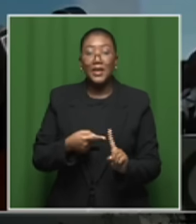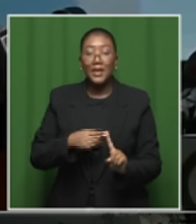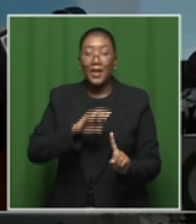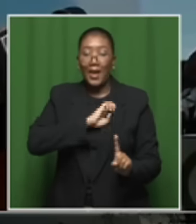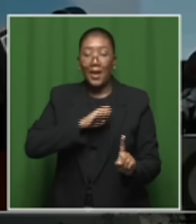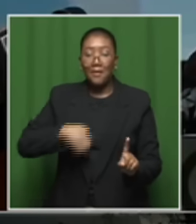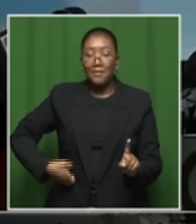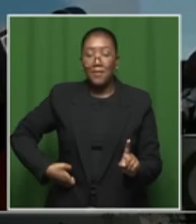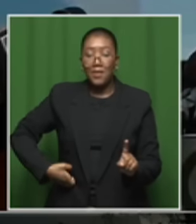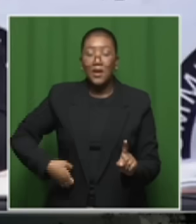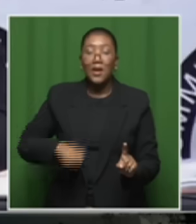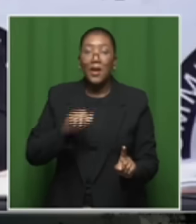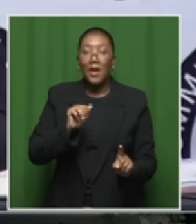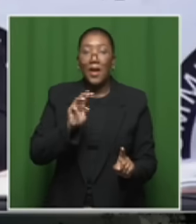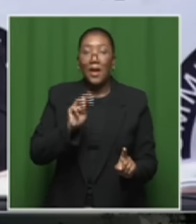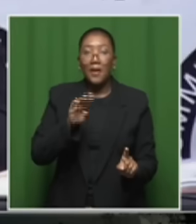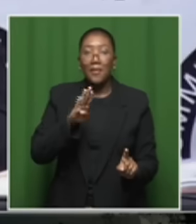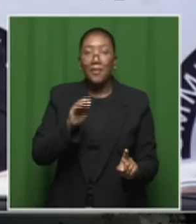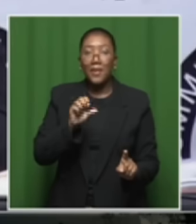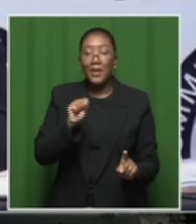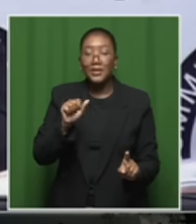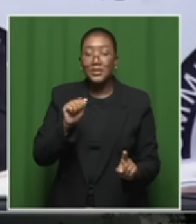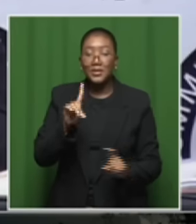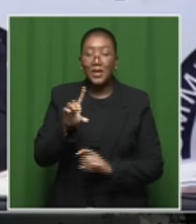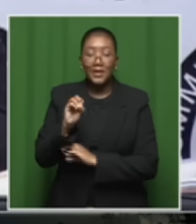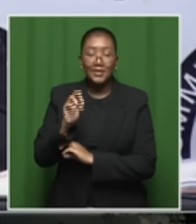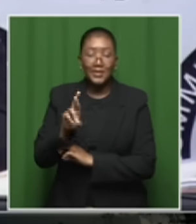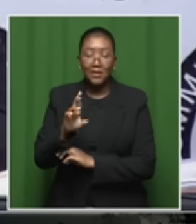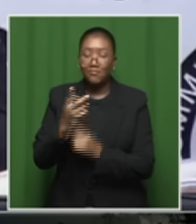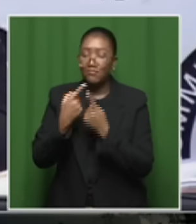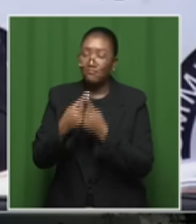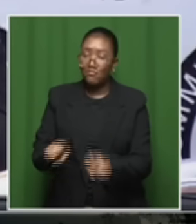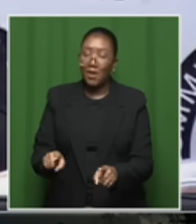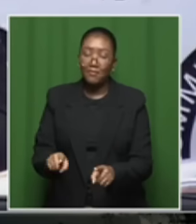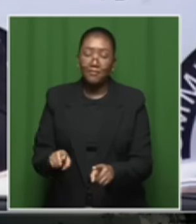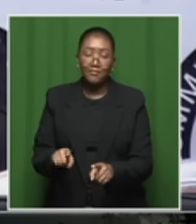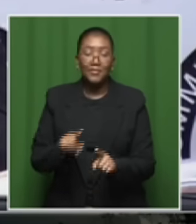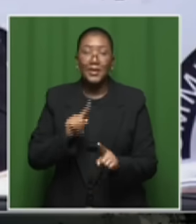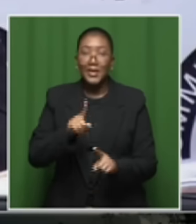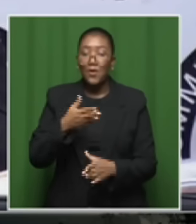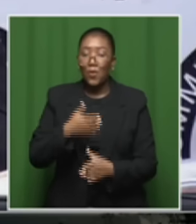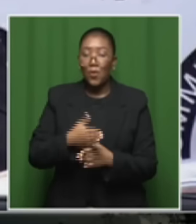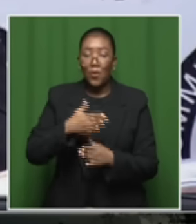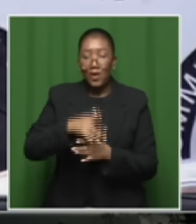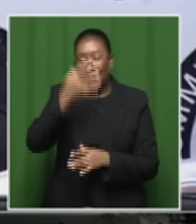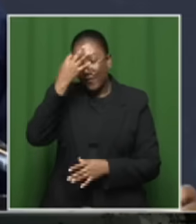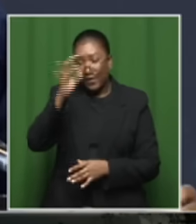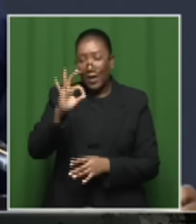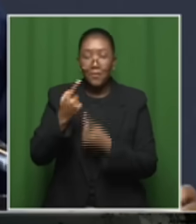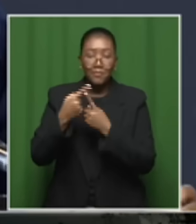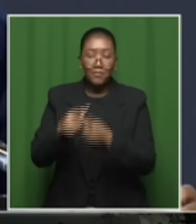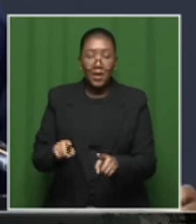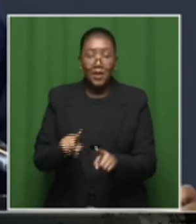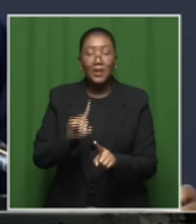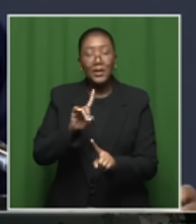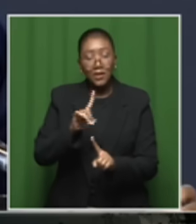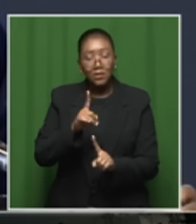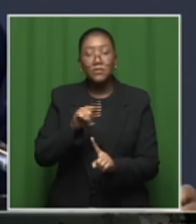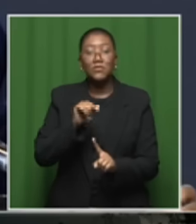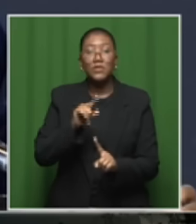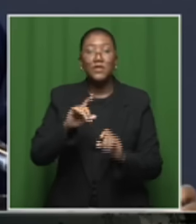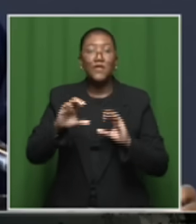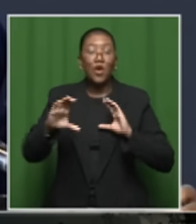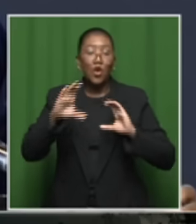and therefore he's not a diplomat, but he's assigned to communicate, and he does communicate